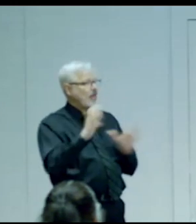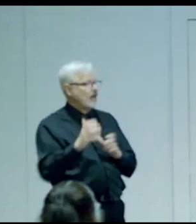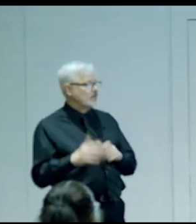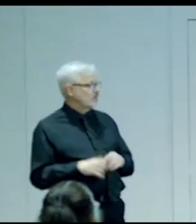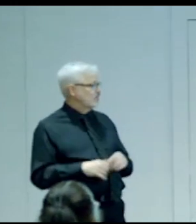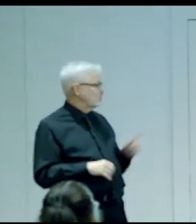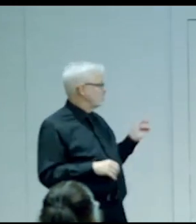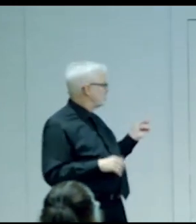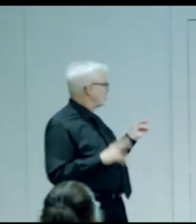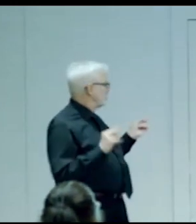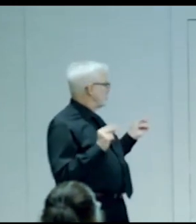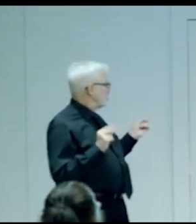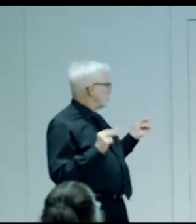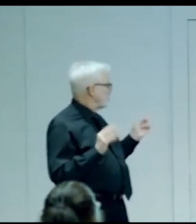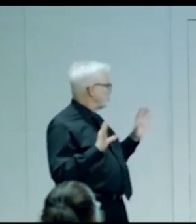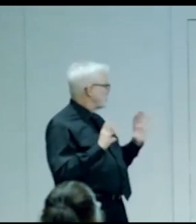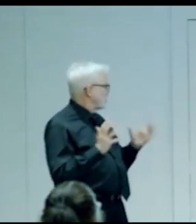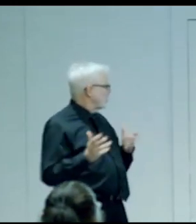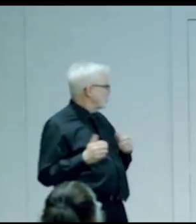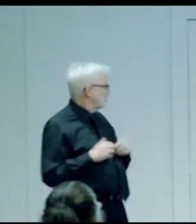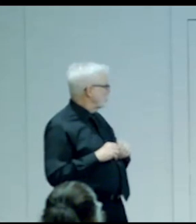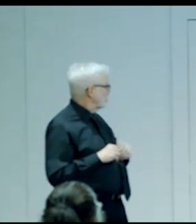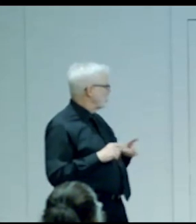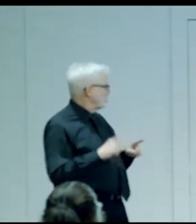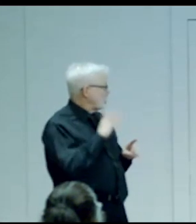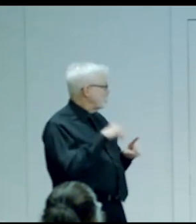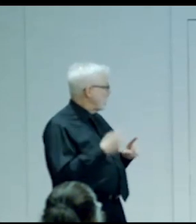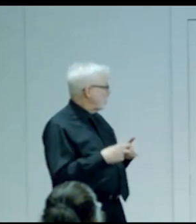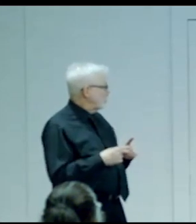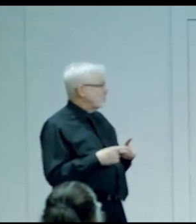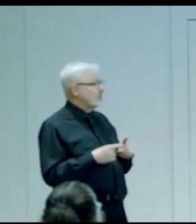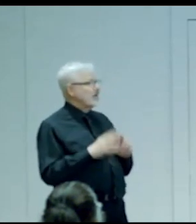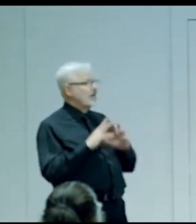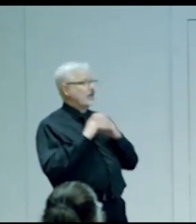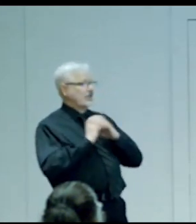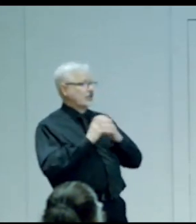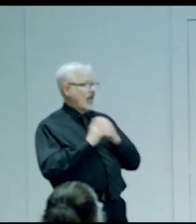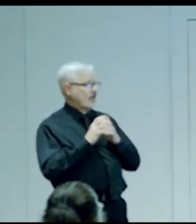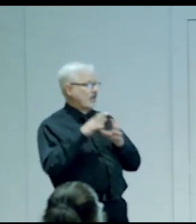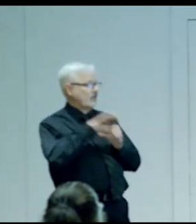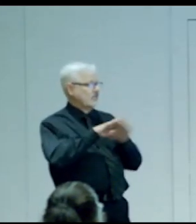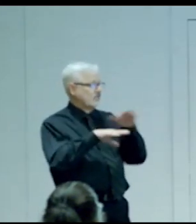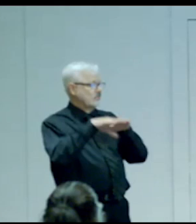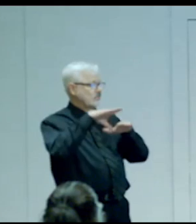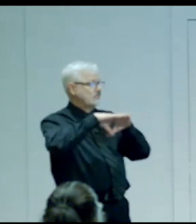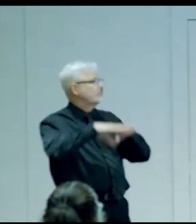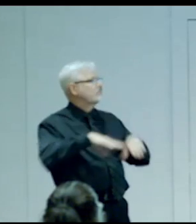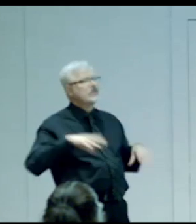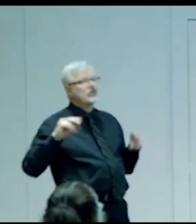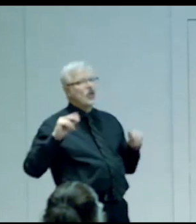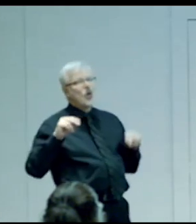No, the category of that you're talking about the intersectionality, right? No,